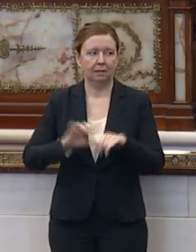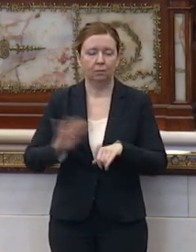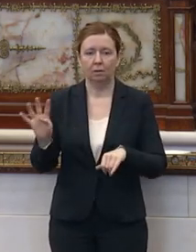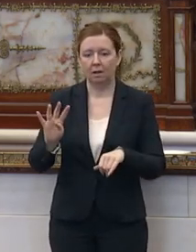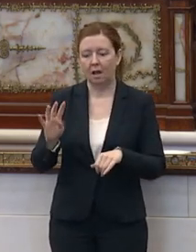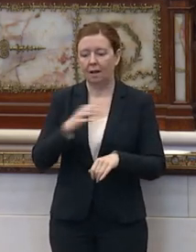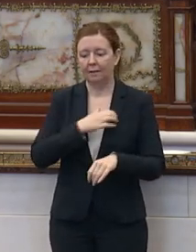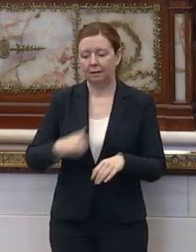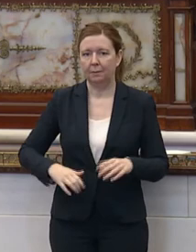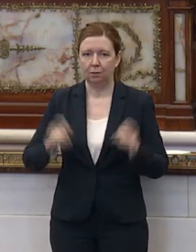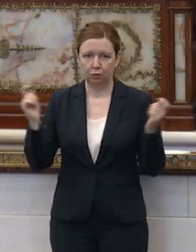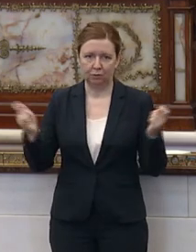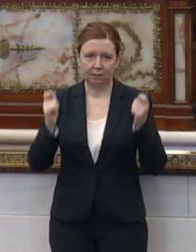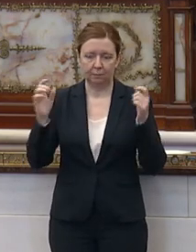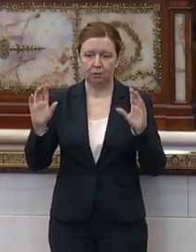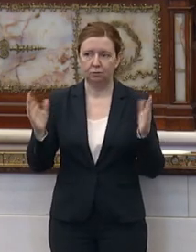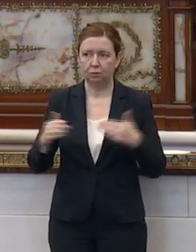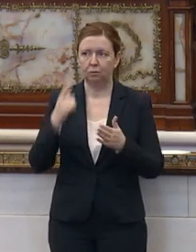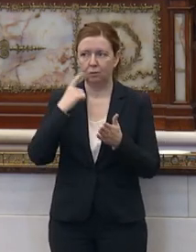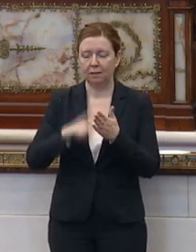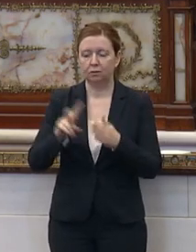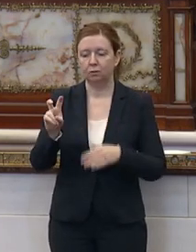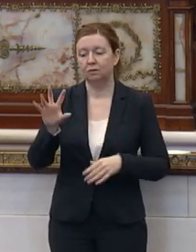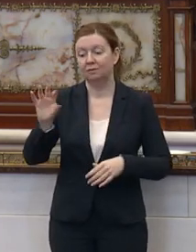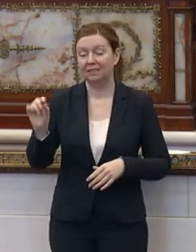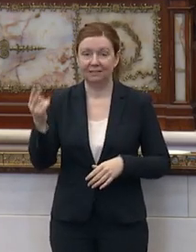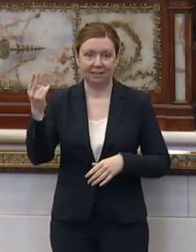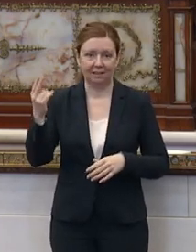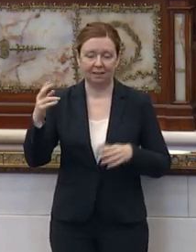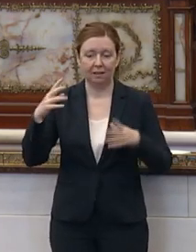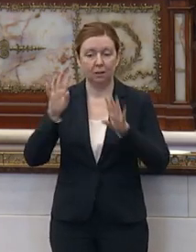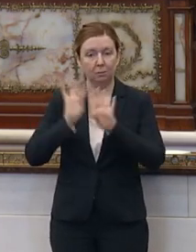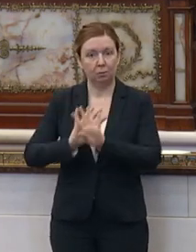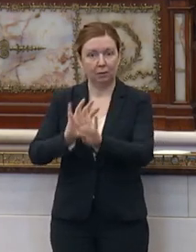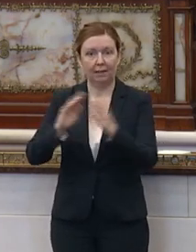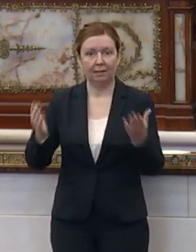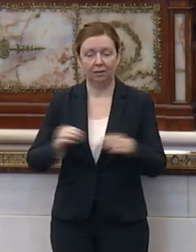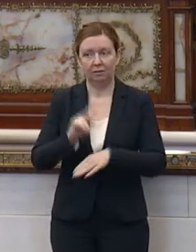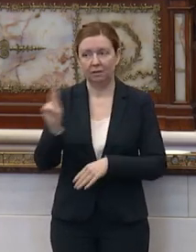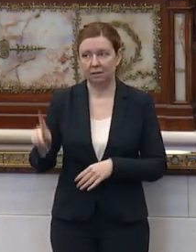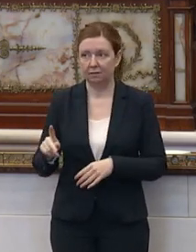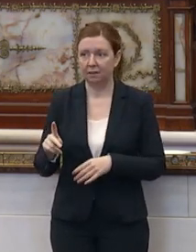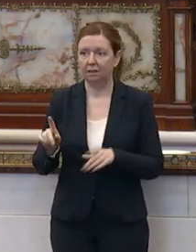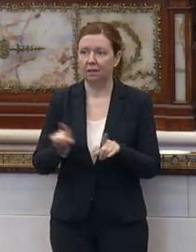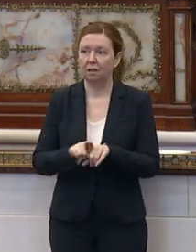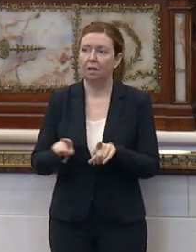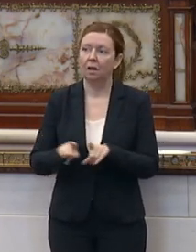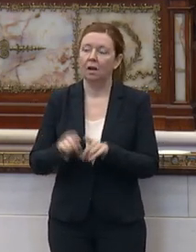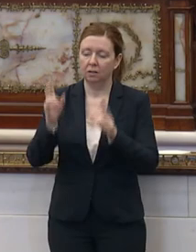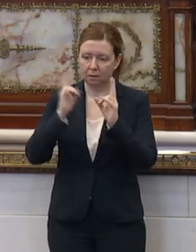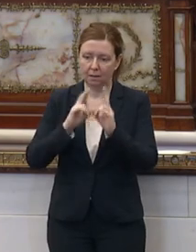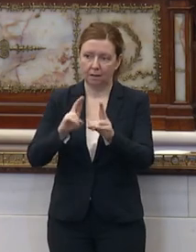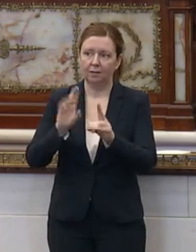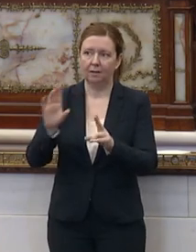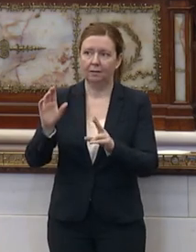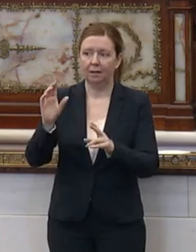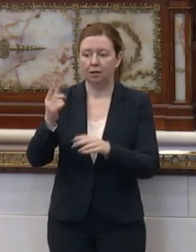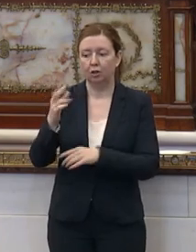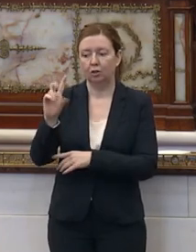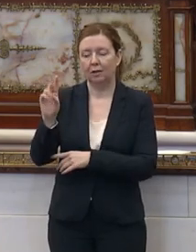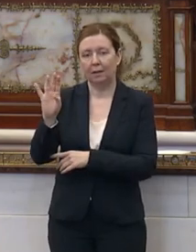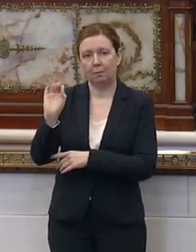Reception Room, recognizing her 250th parade here in Philadelphia. Also honoring their Grand